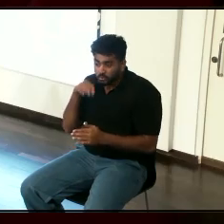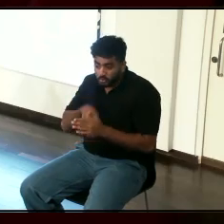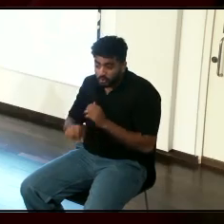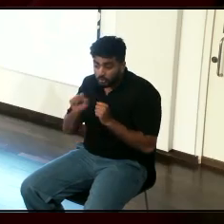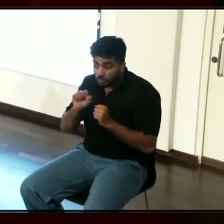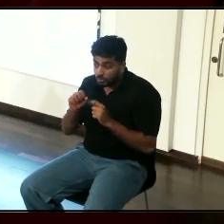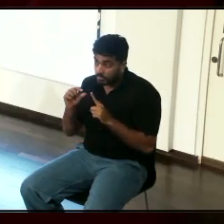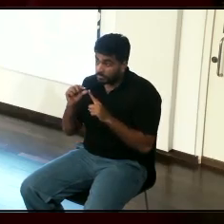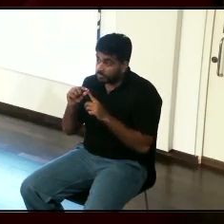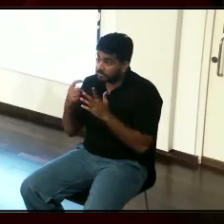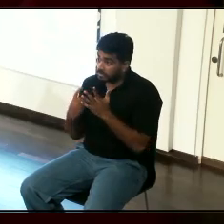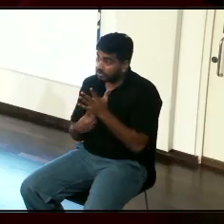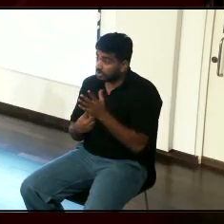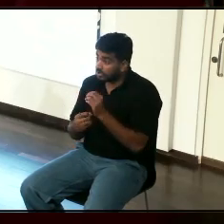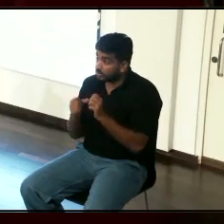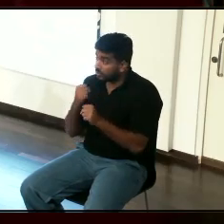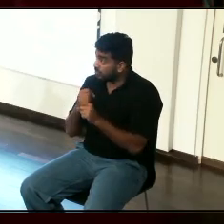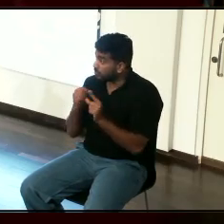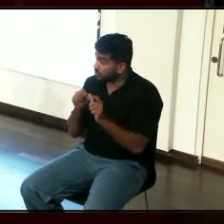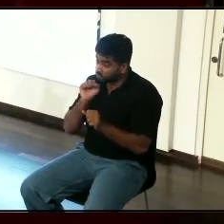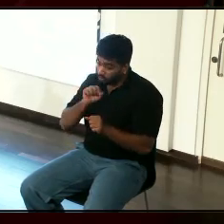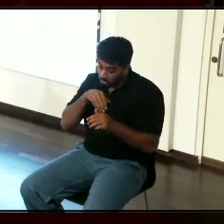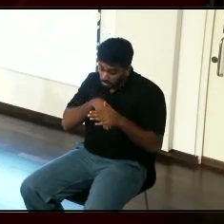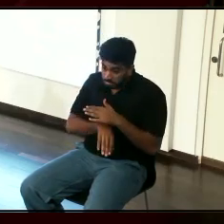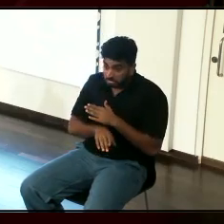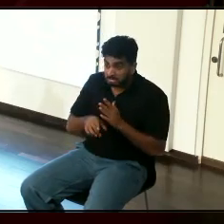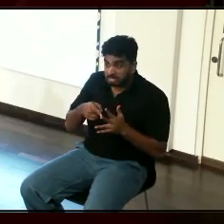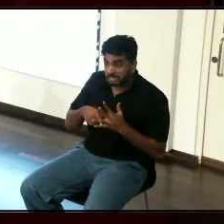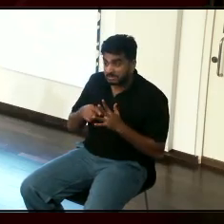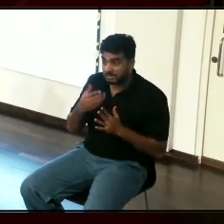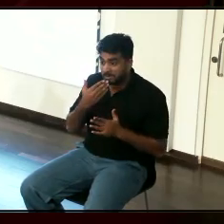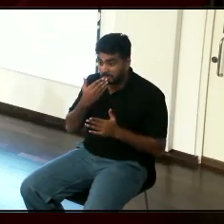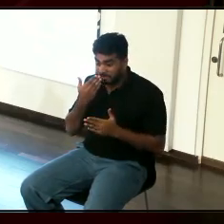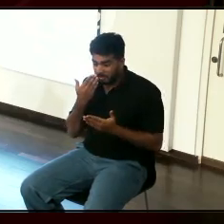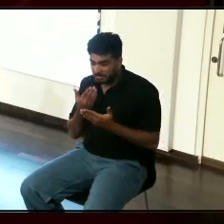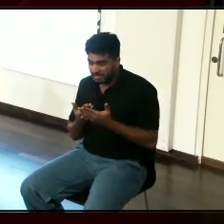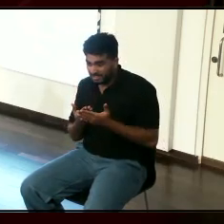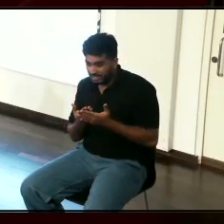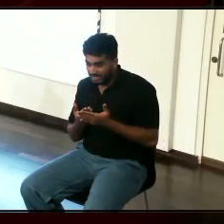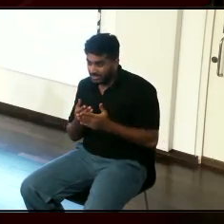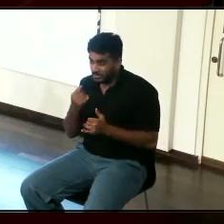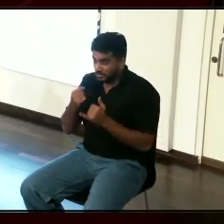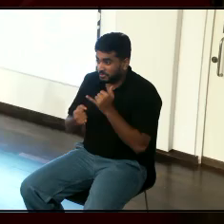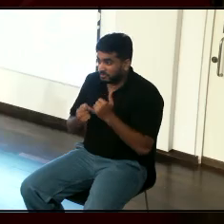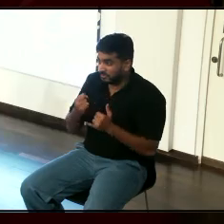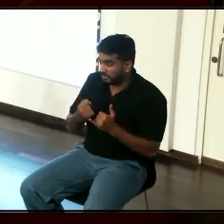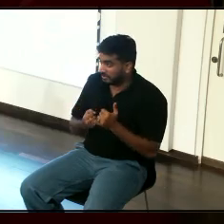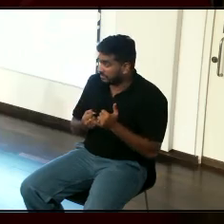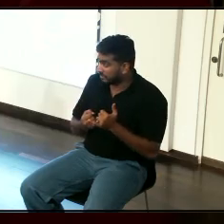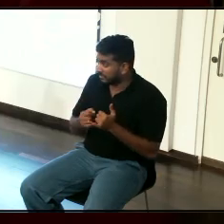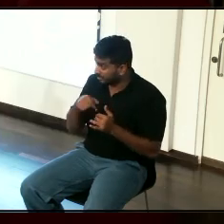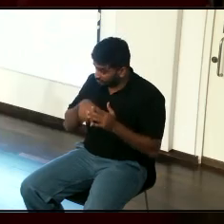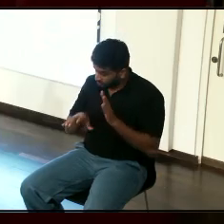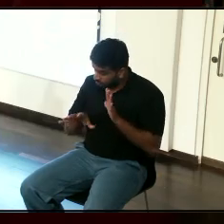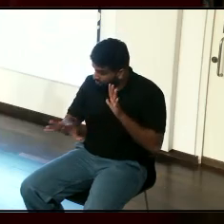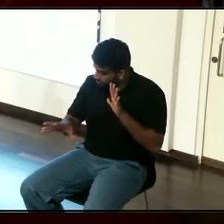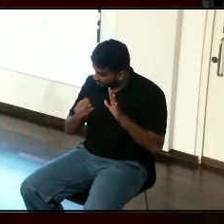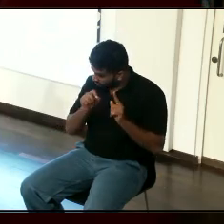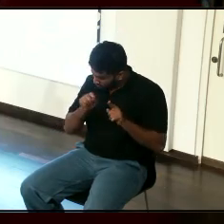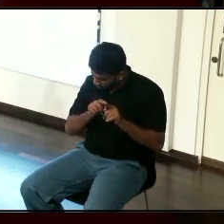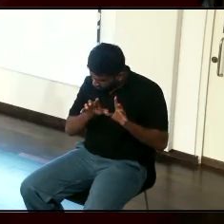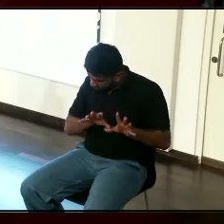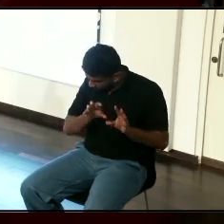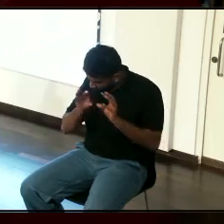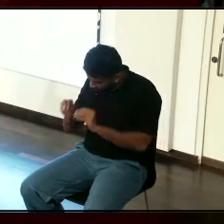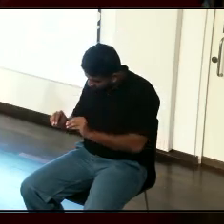have had dark stories as well during that colonization time? So does it capture that as well, or is it